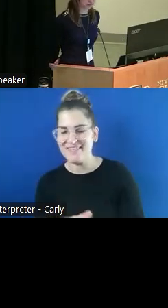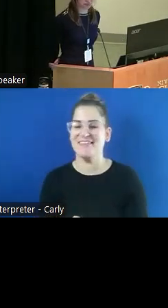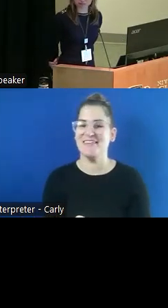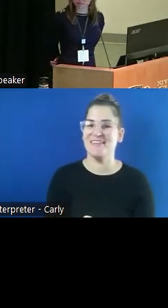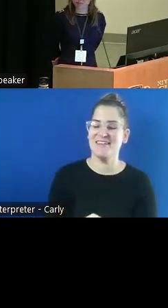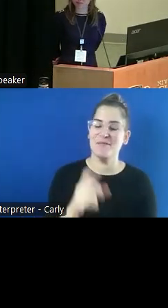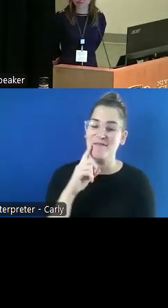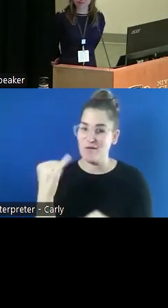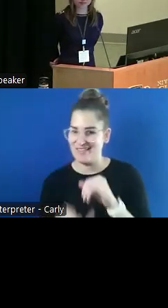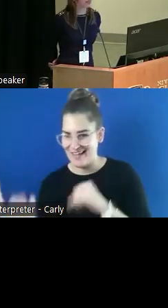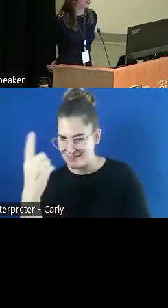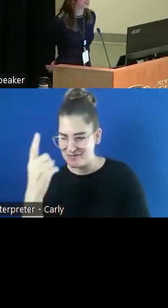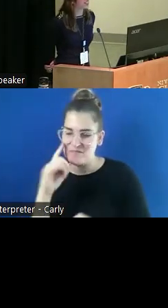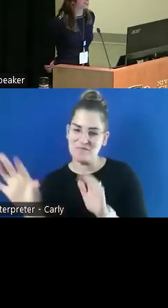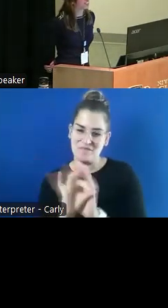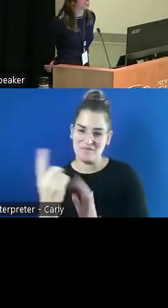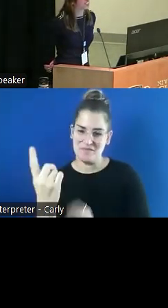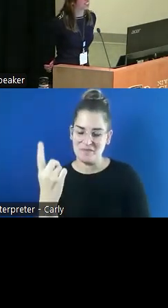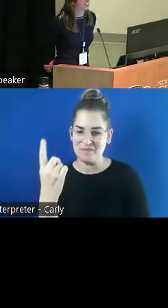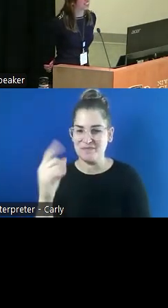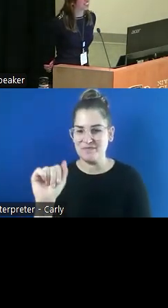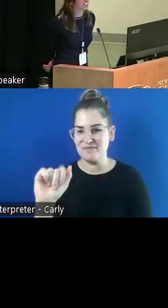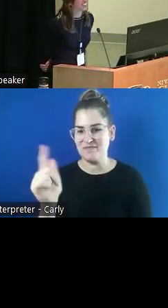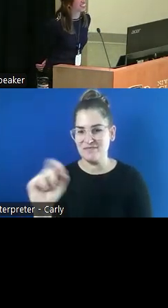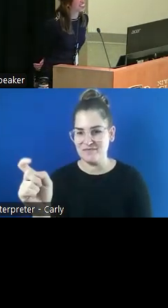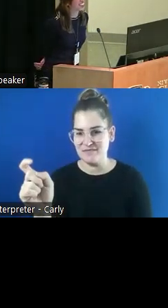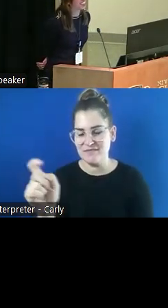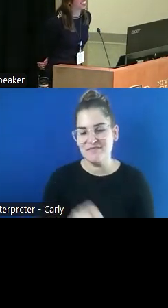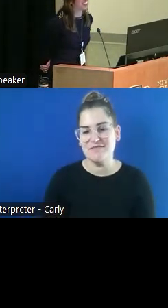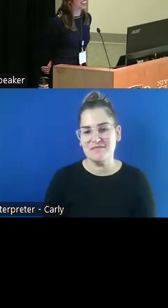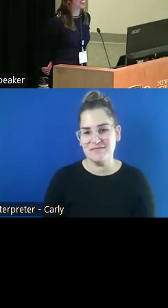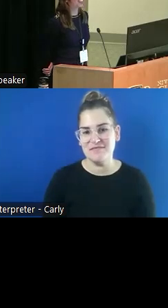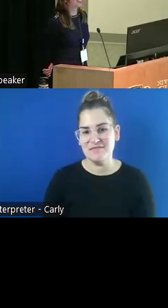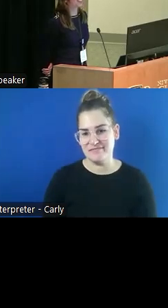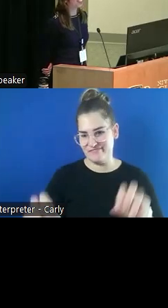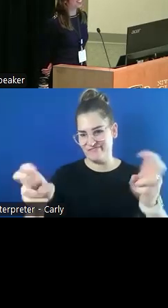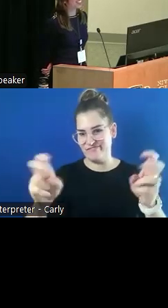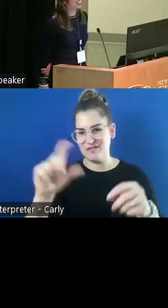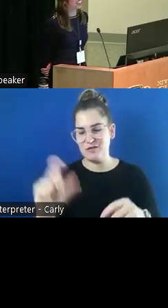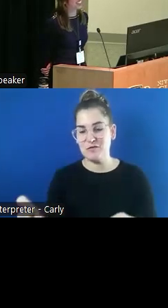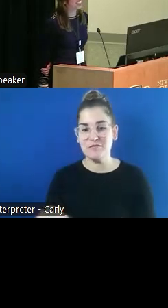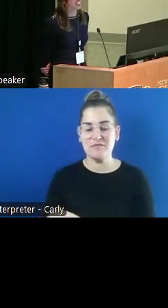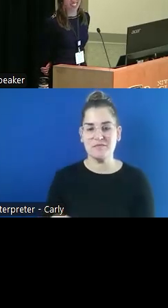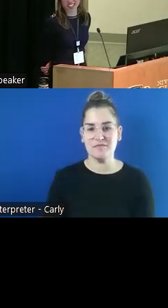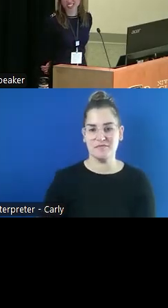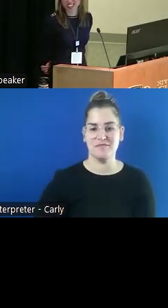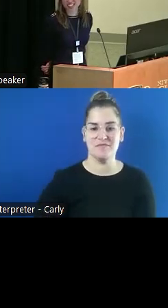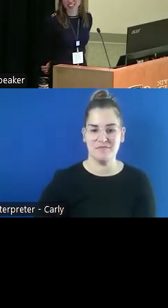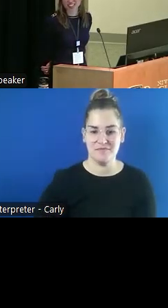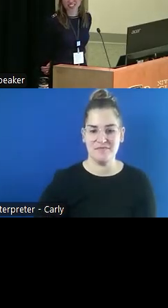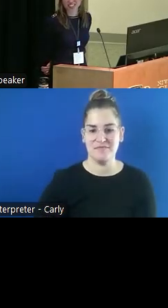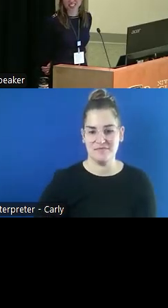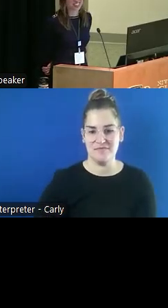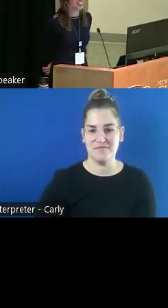the last one, let's go with Alex. And I've noticed it's great. A trainee has come from the